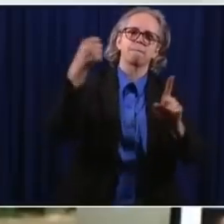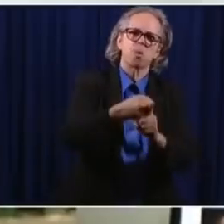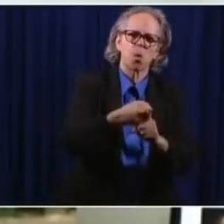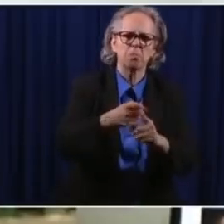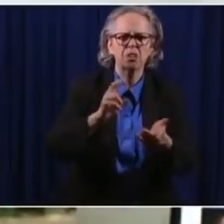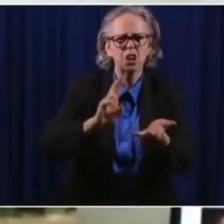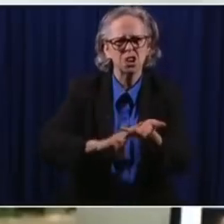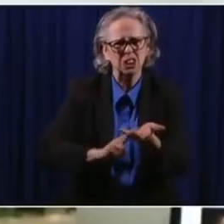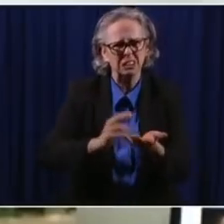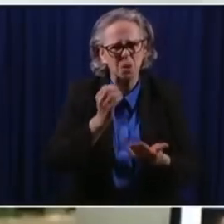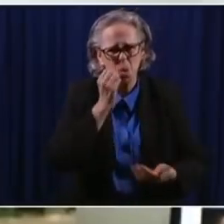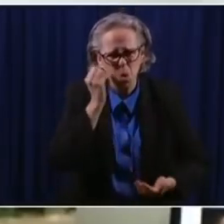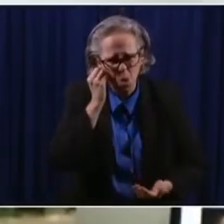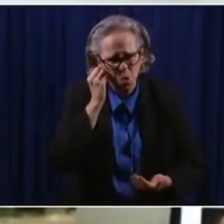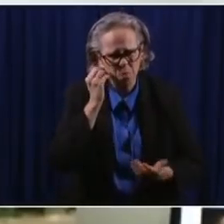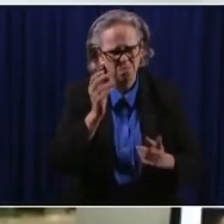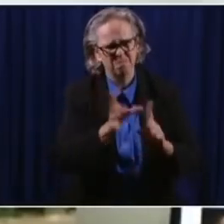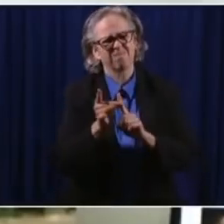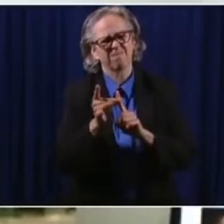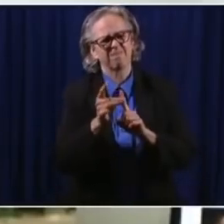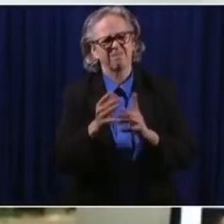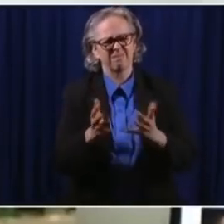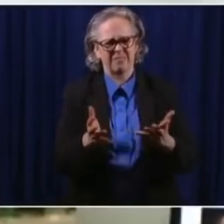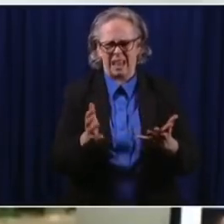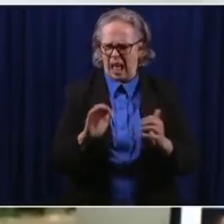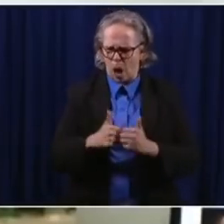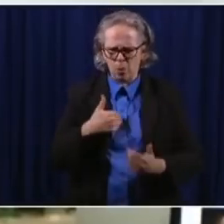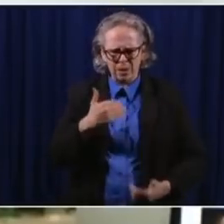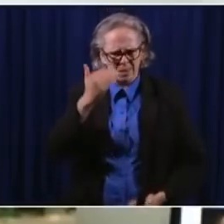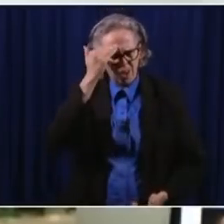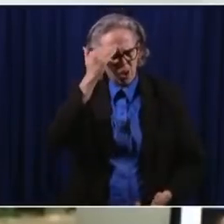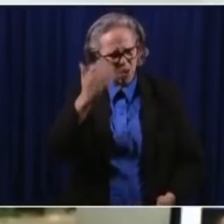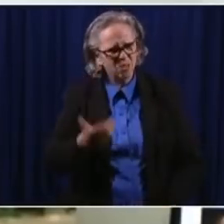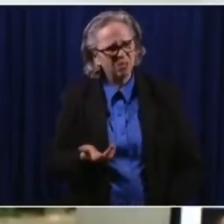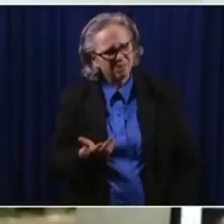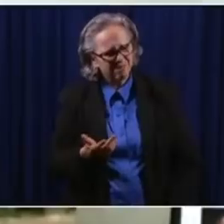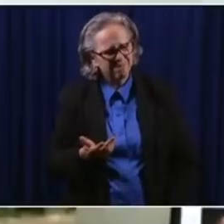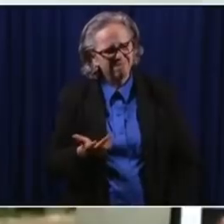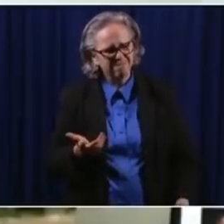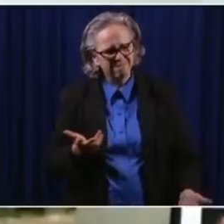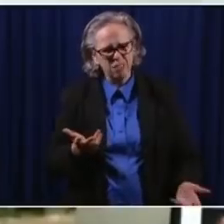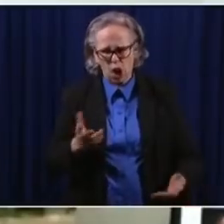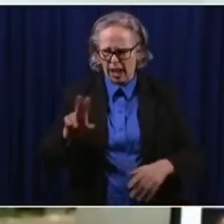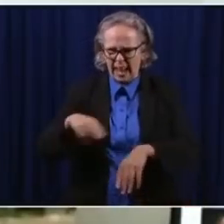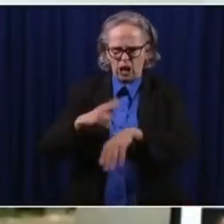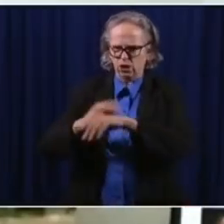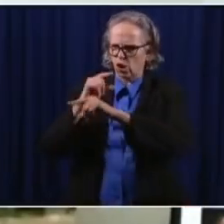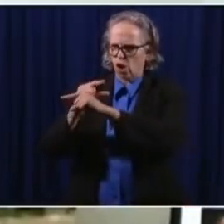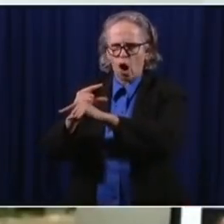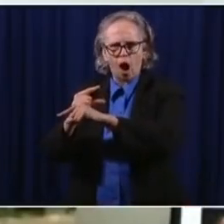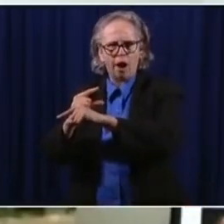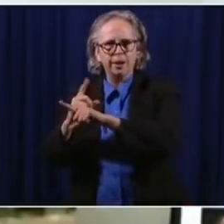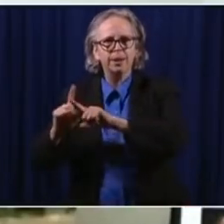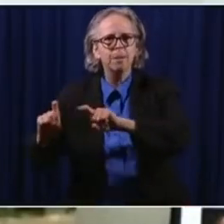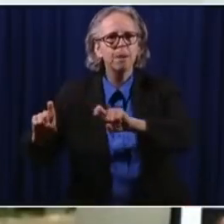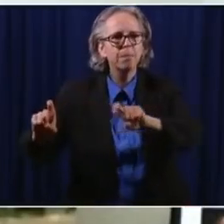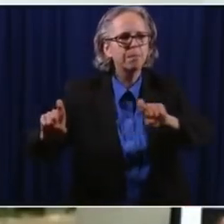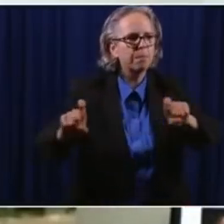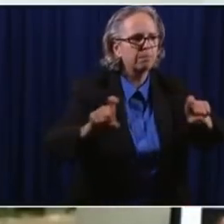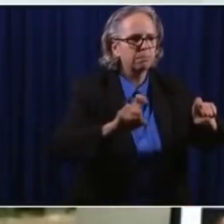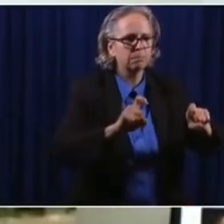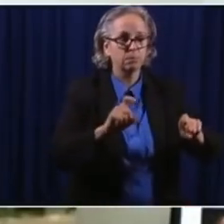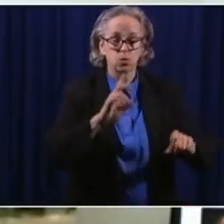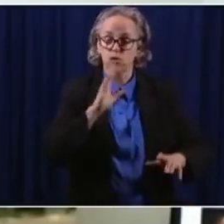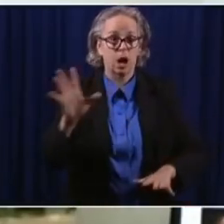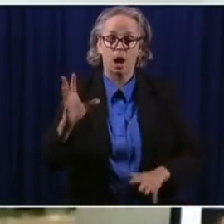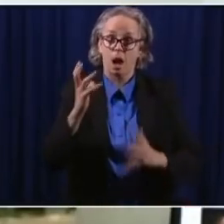that it's affecting the nursing homes is because the National Guard testing that's going on, it's a phenomenal program. We're seeing the employees